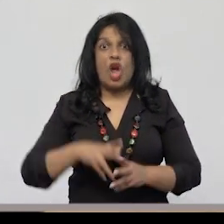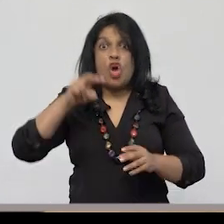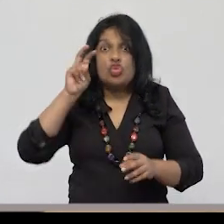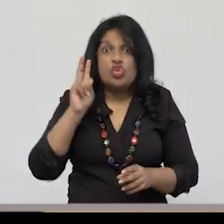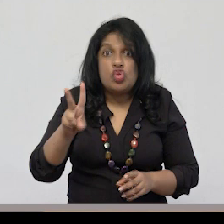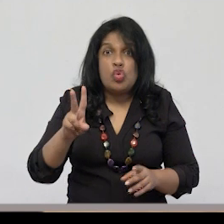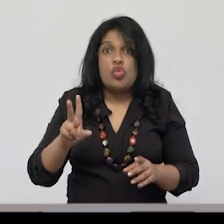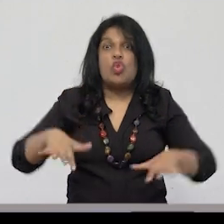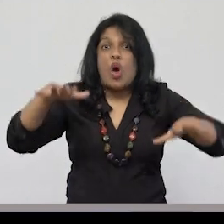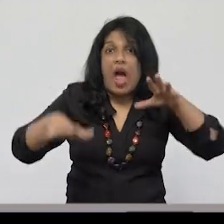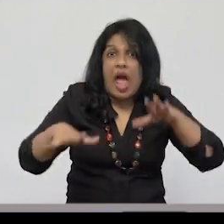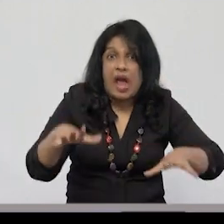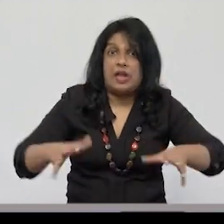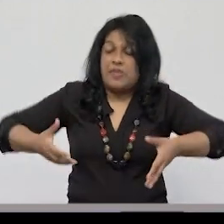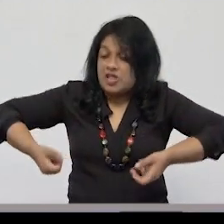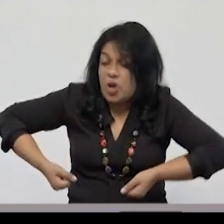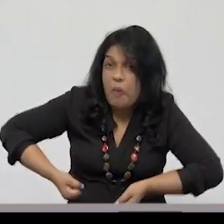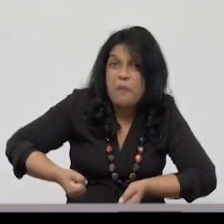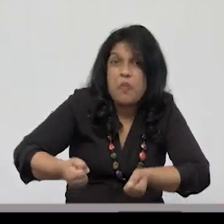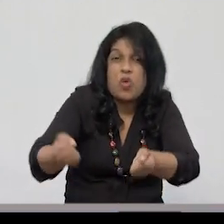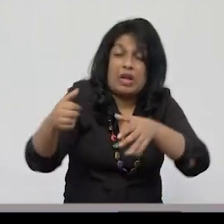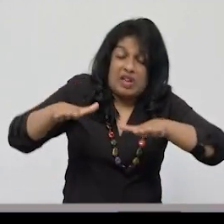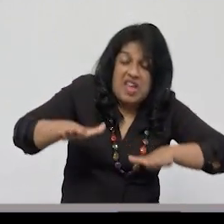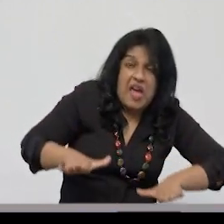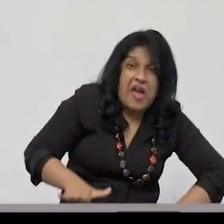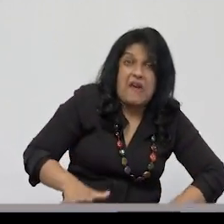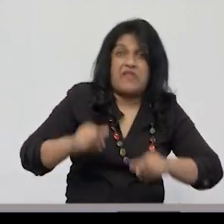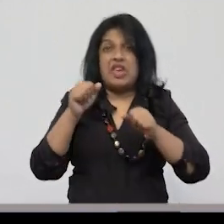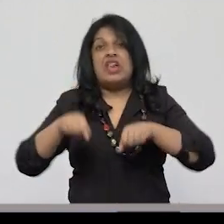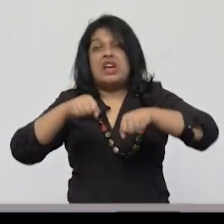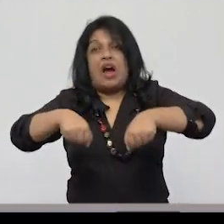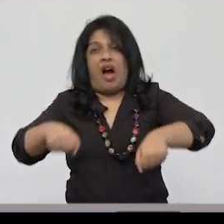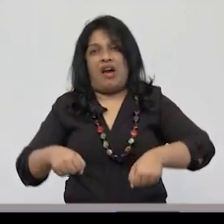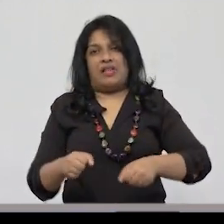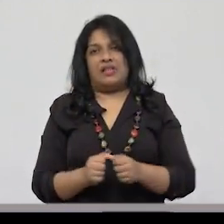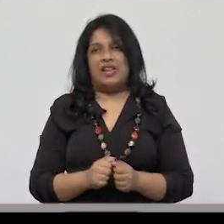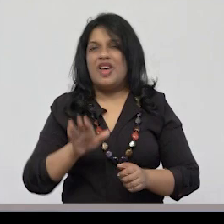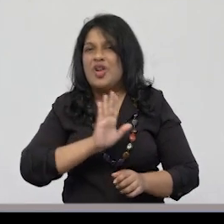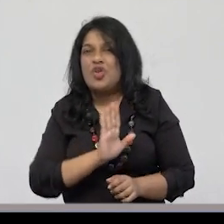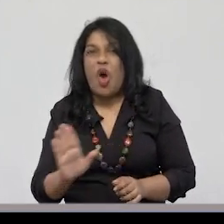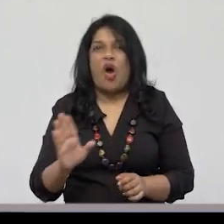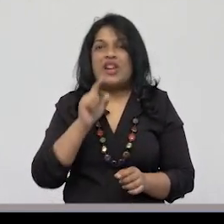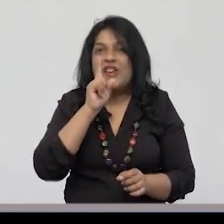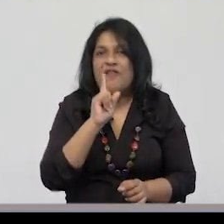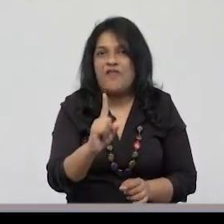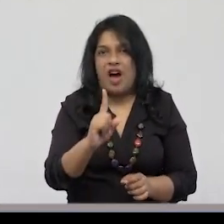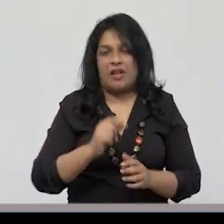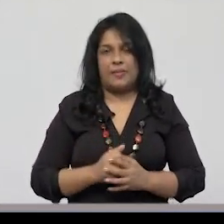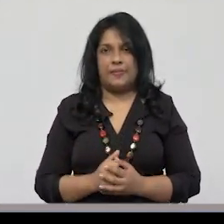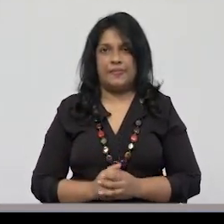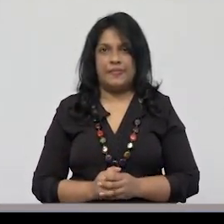Some of you are going alone. Some of you are giving up. You're giving up on your marriage. You're giving up on your kids. You're giving up on your